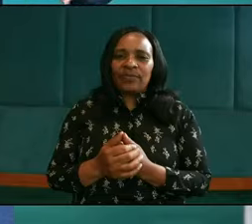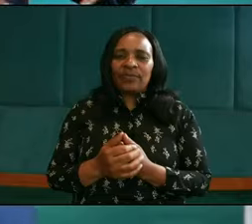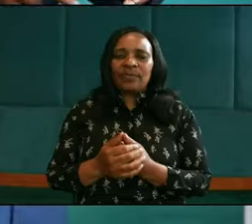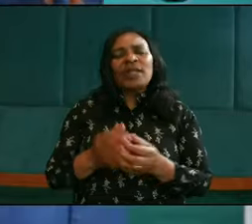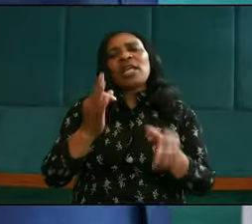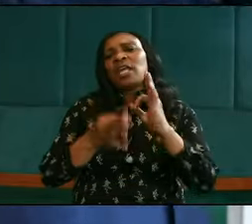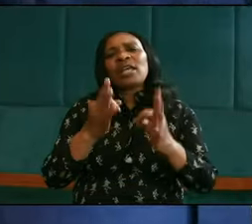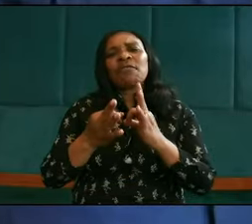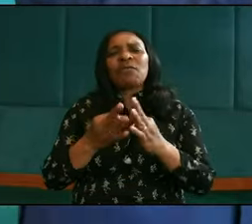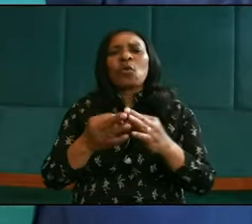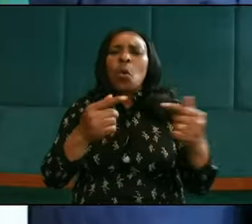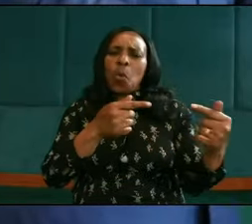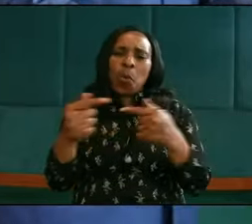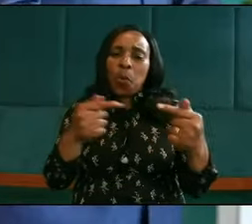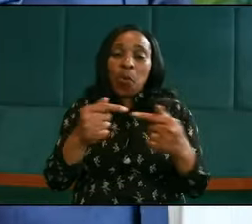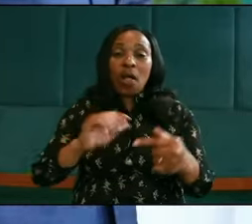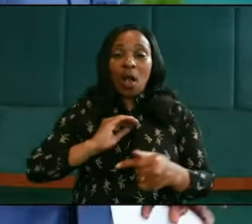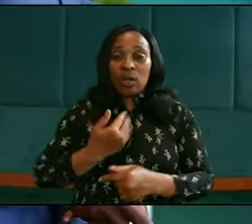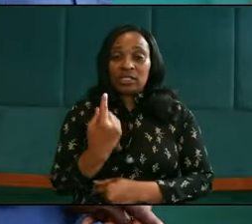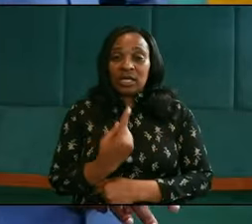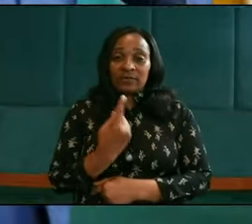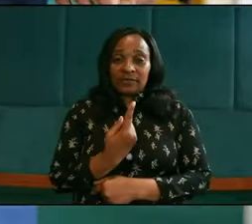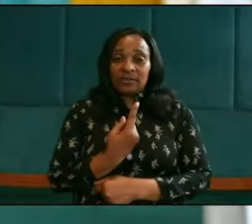If we were to fight it ourselves,